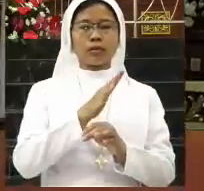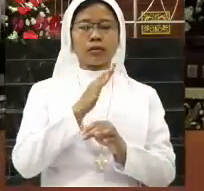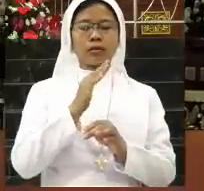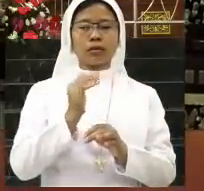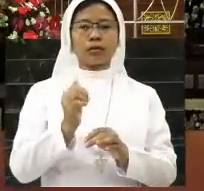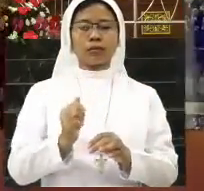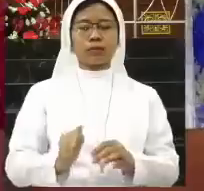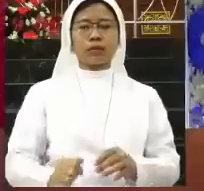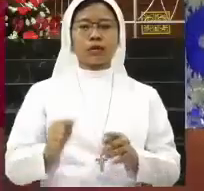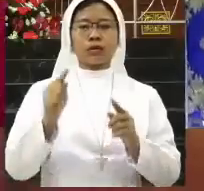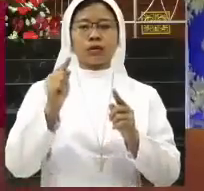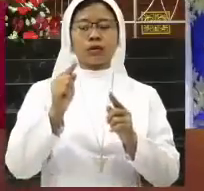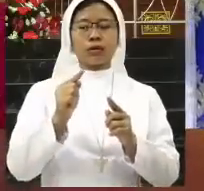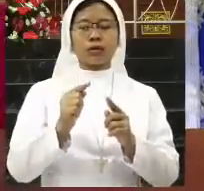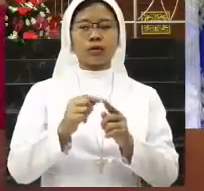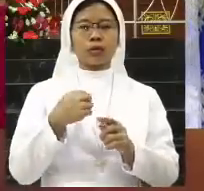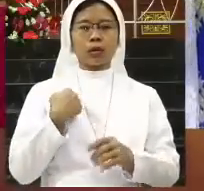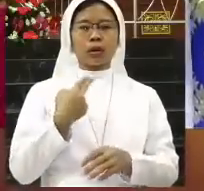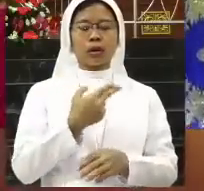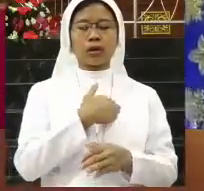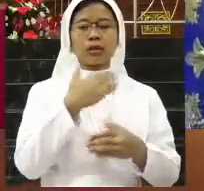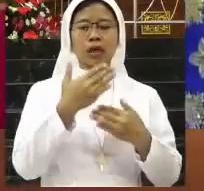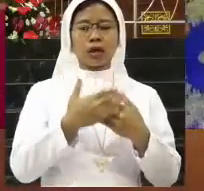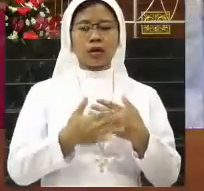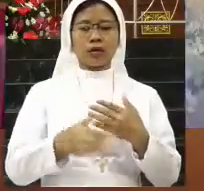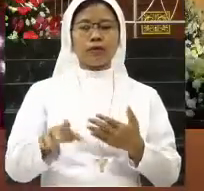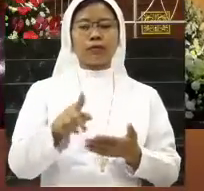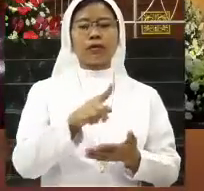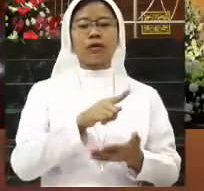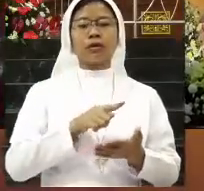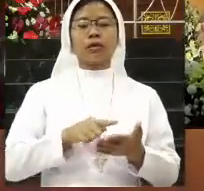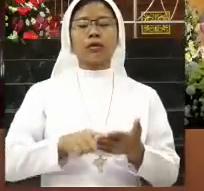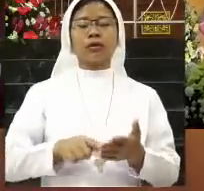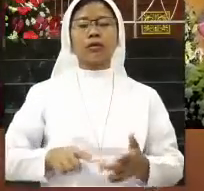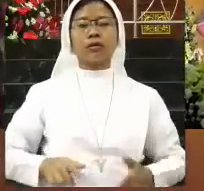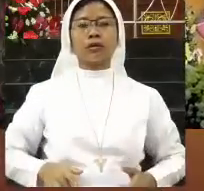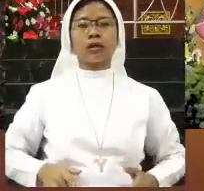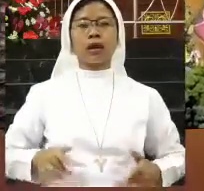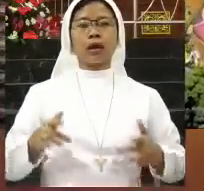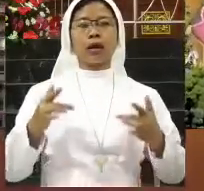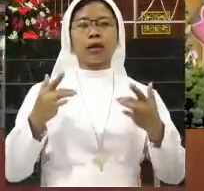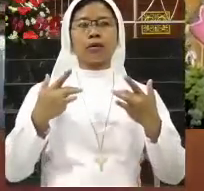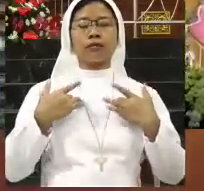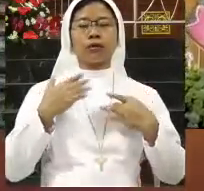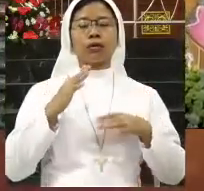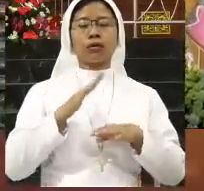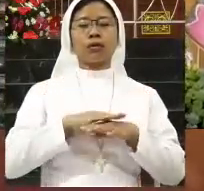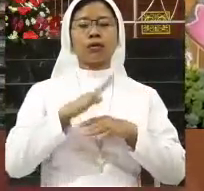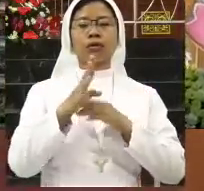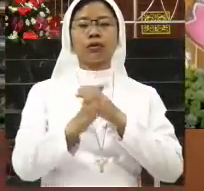misericordes oculus ad nos converte.